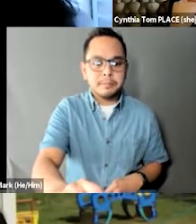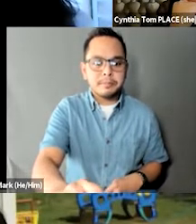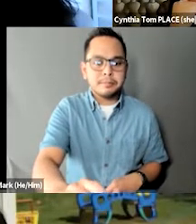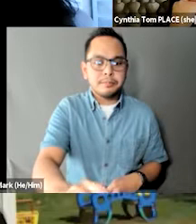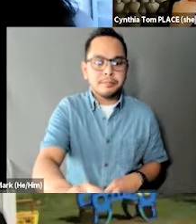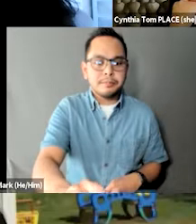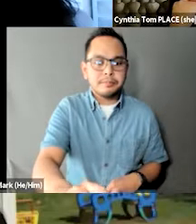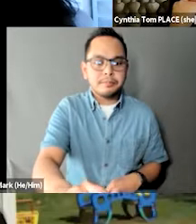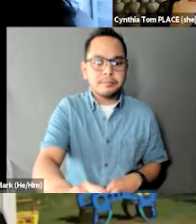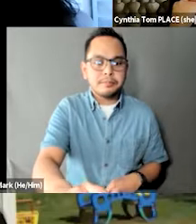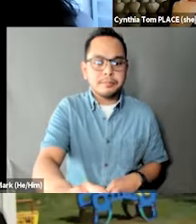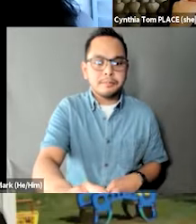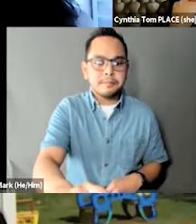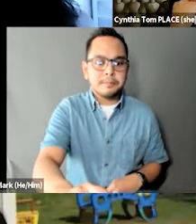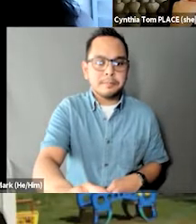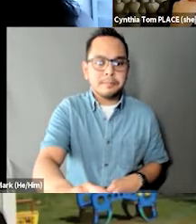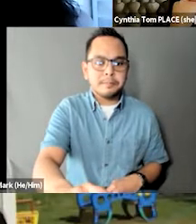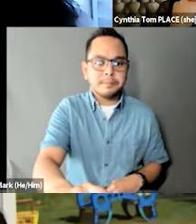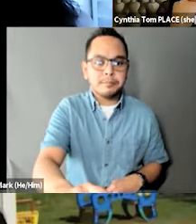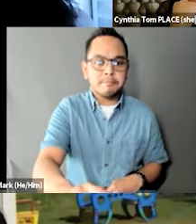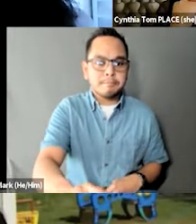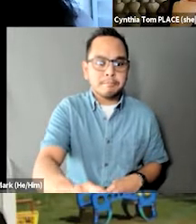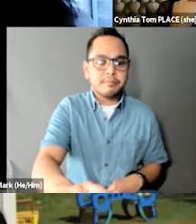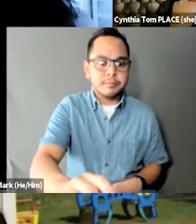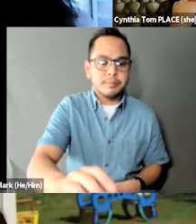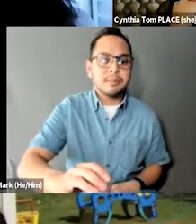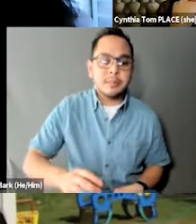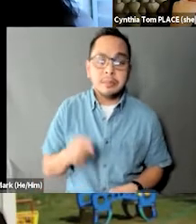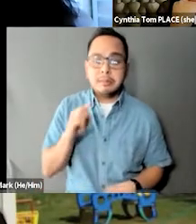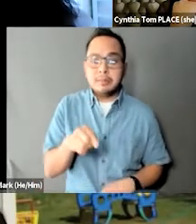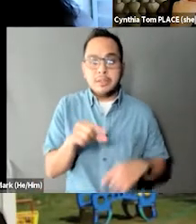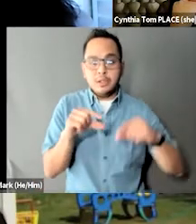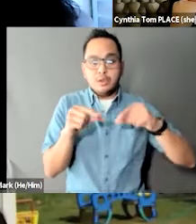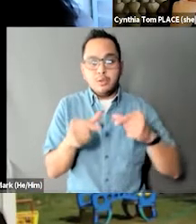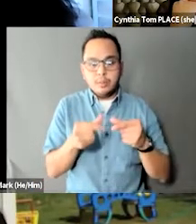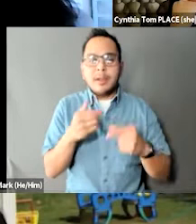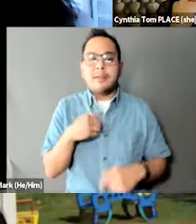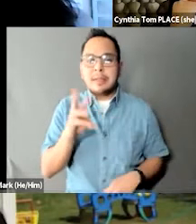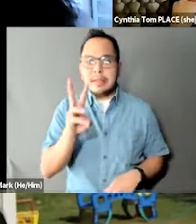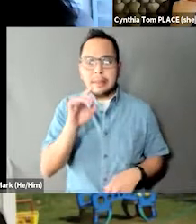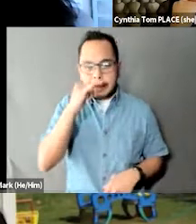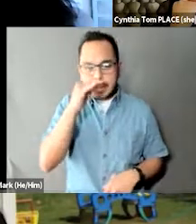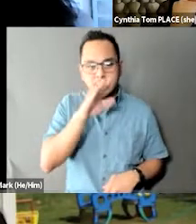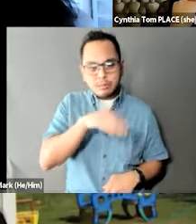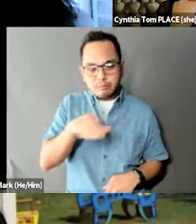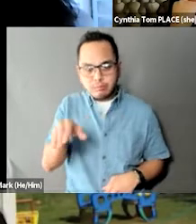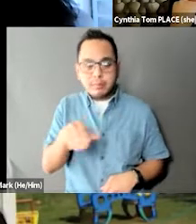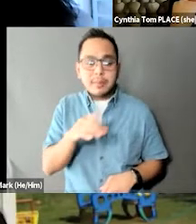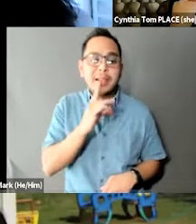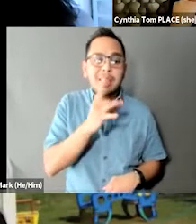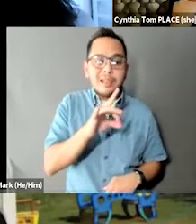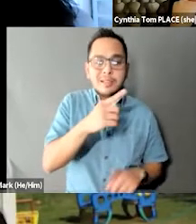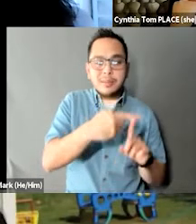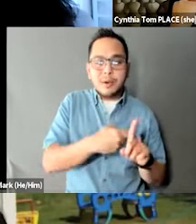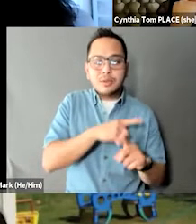This image is a group of 6 children ranged in ages from 18 months to 13 years old. And these were some